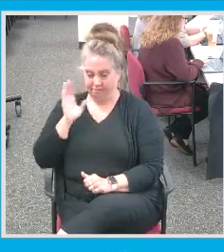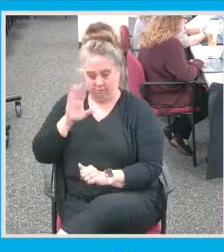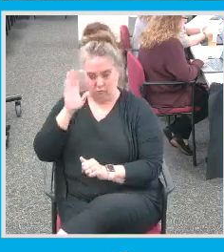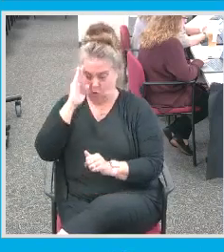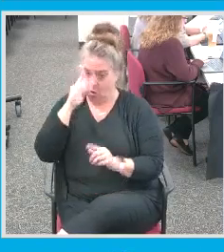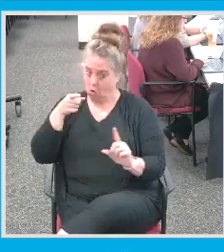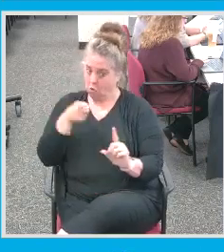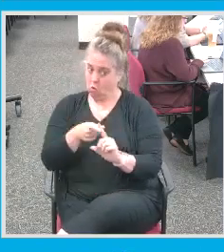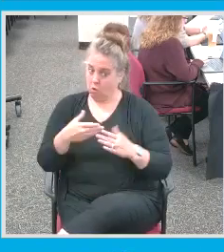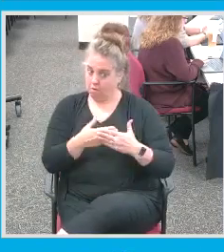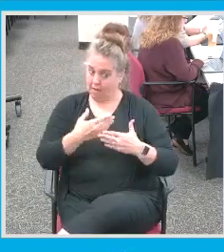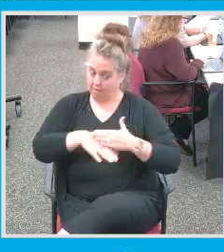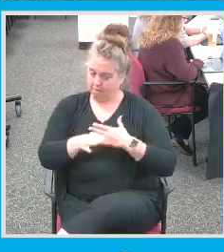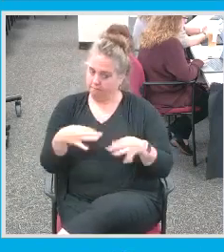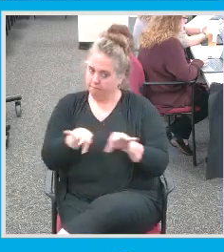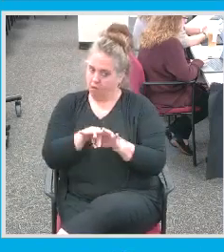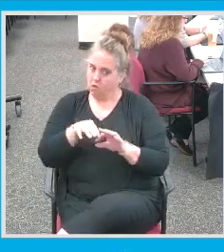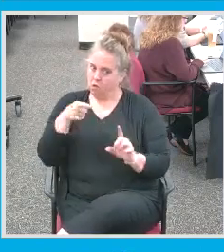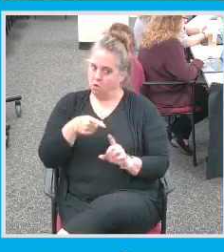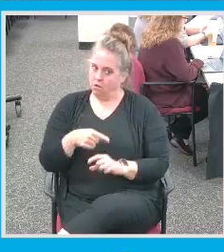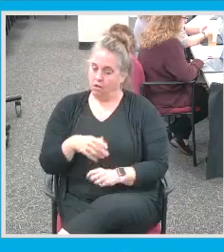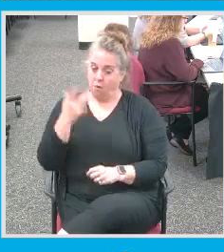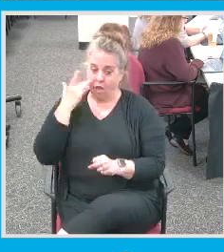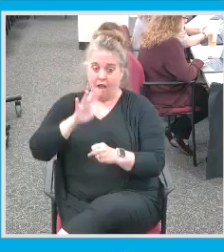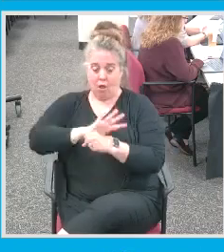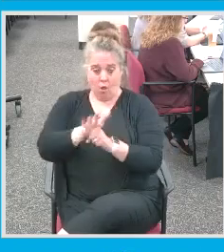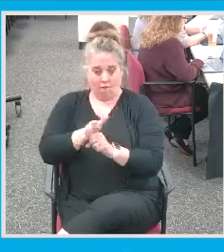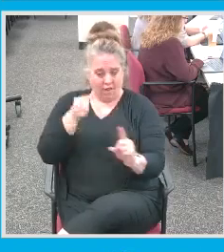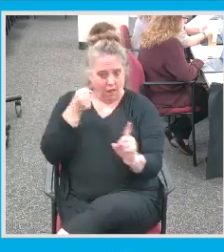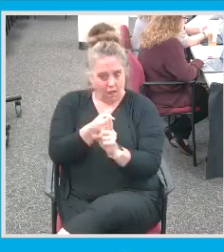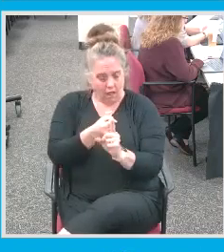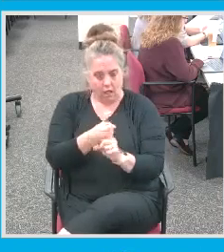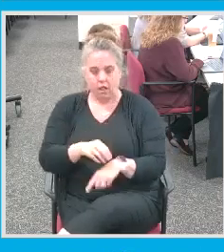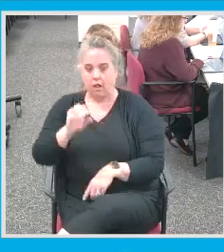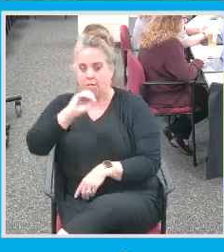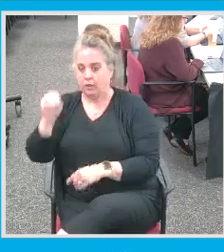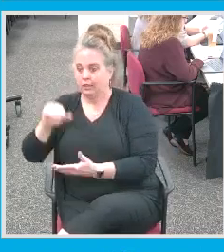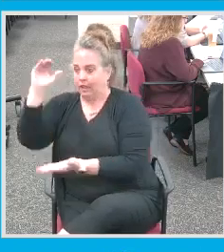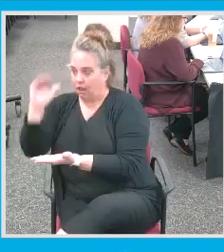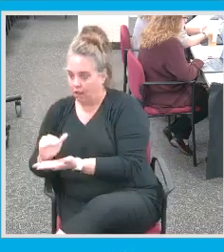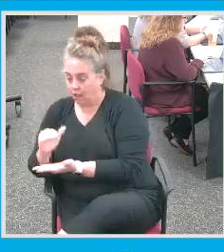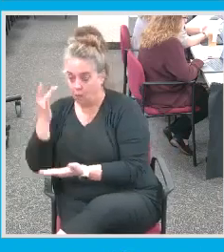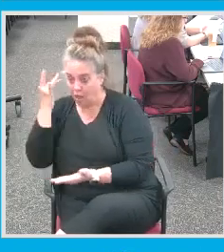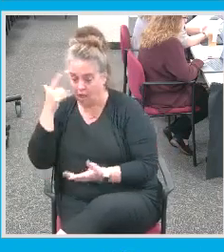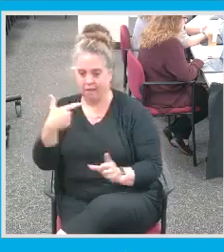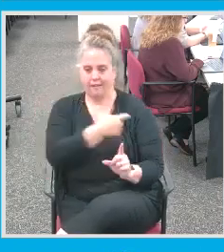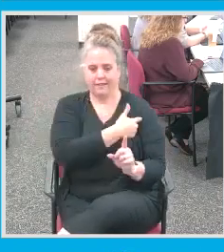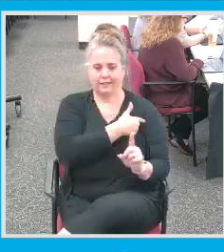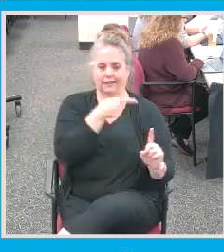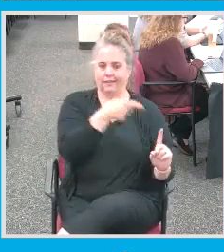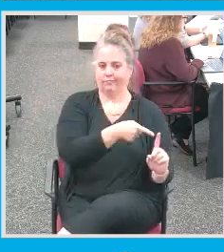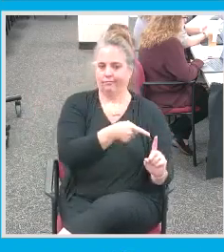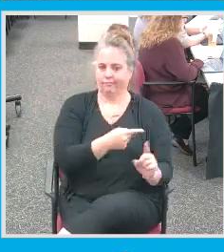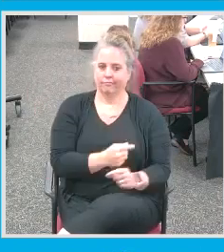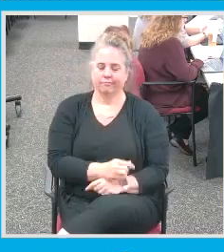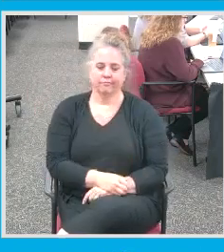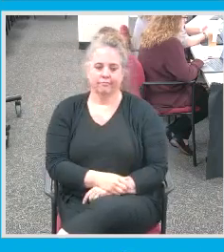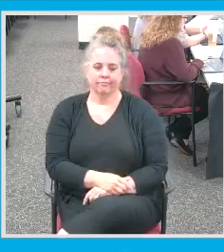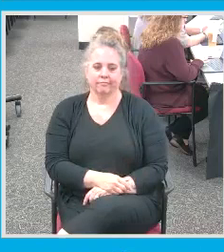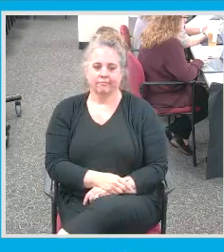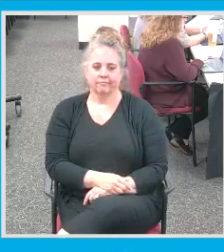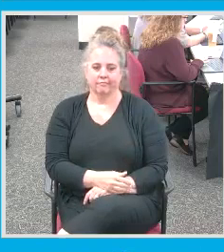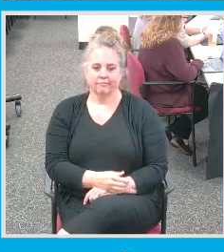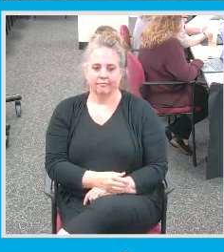given COVID rates that have lowered for vaccinations. And we saw a 14% increase in full-time employment for